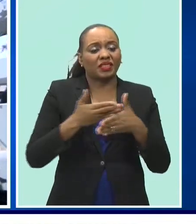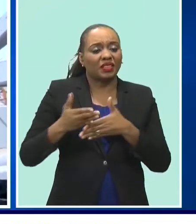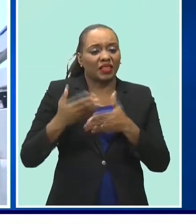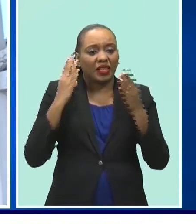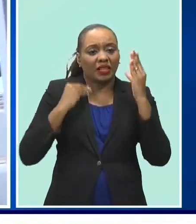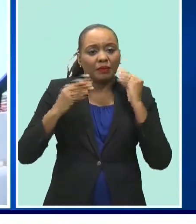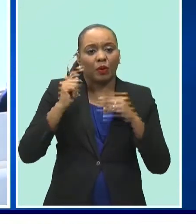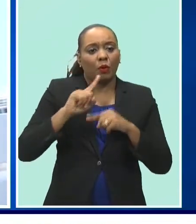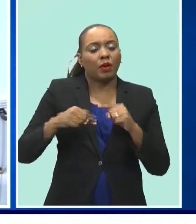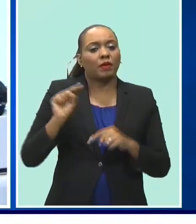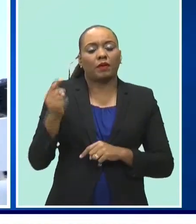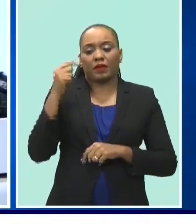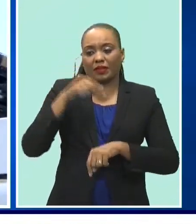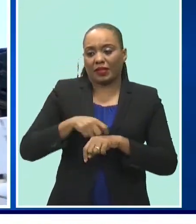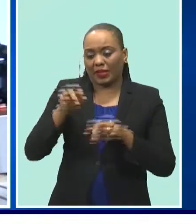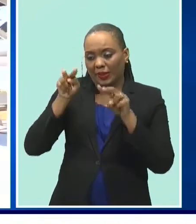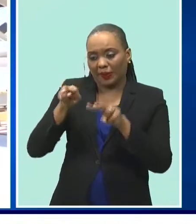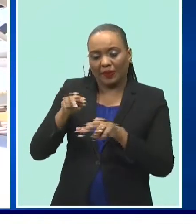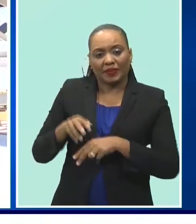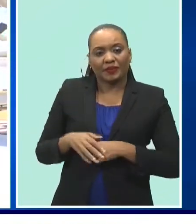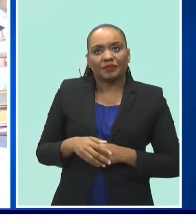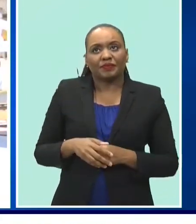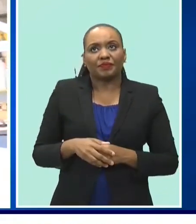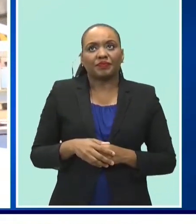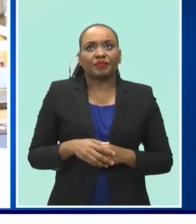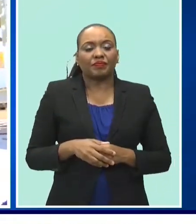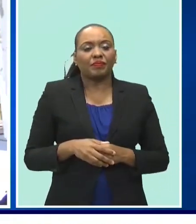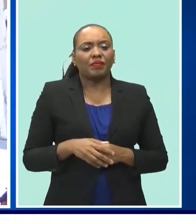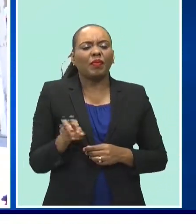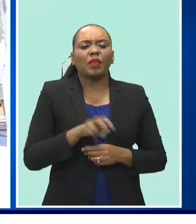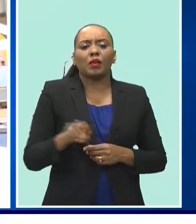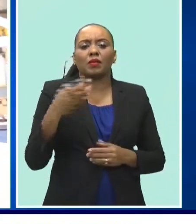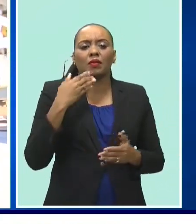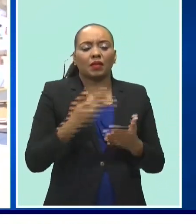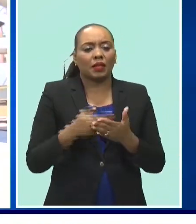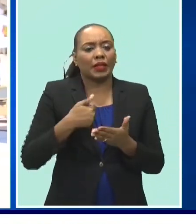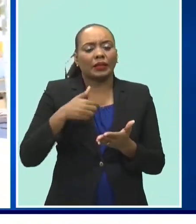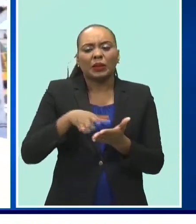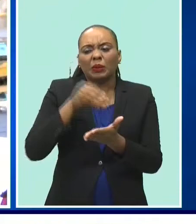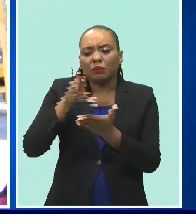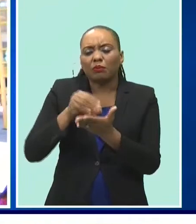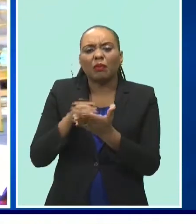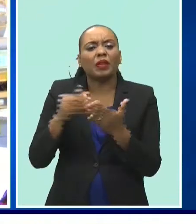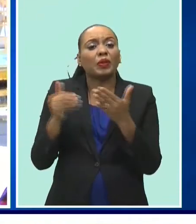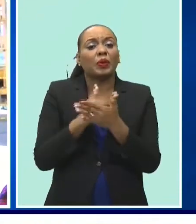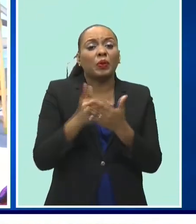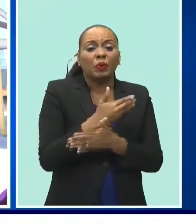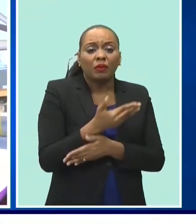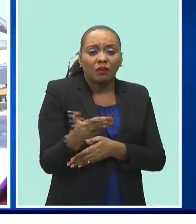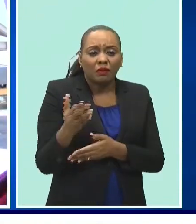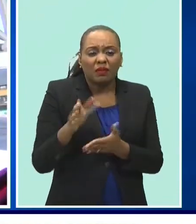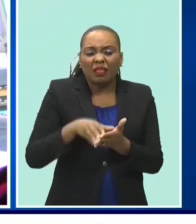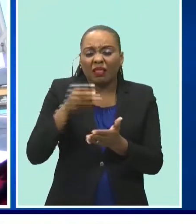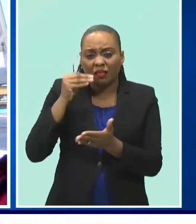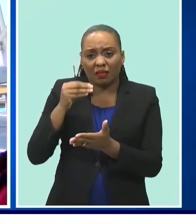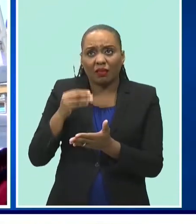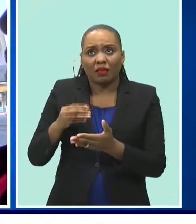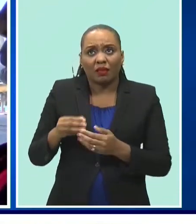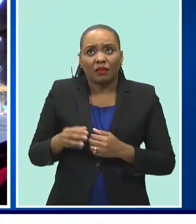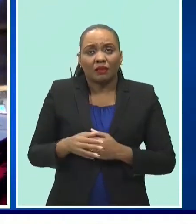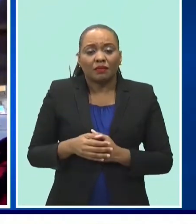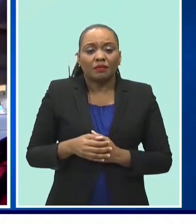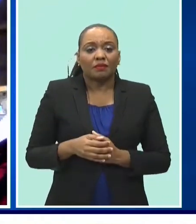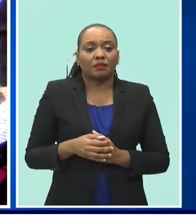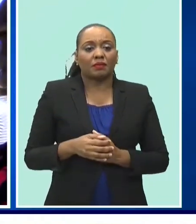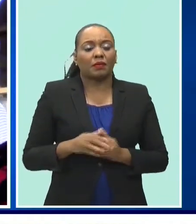a first-hand look at the vessel. The tour was good. I learned new things, like how them does